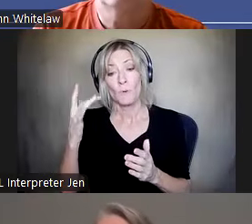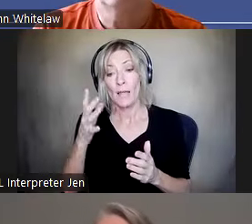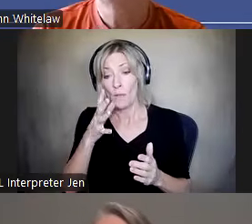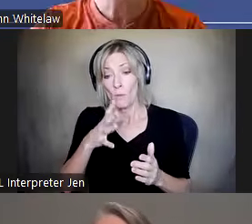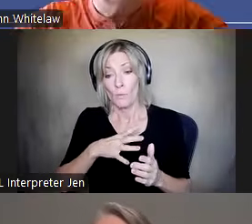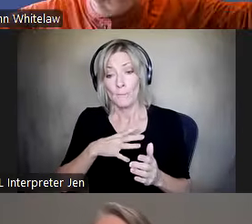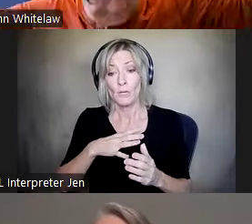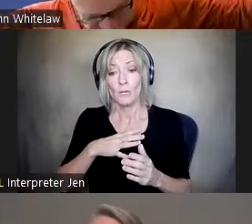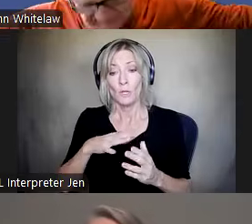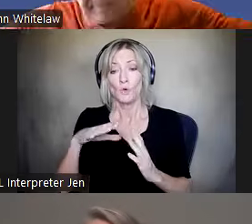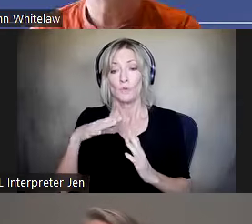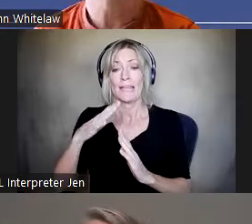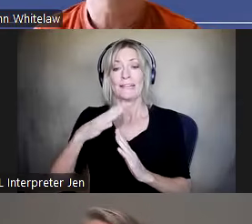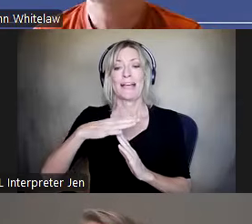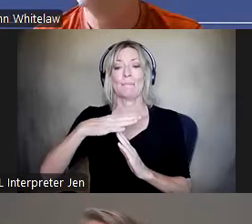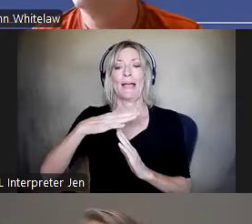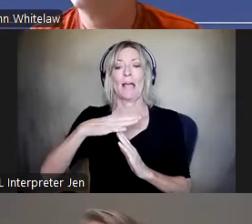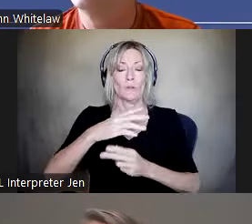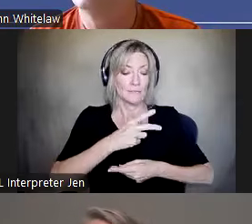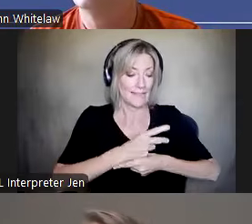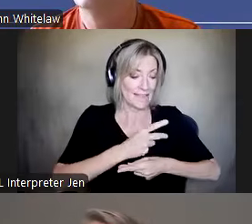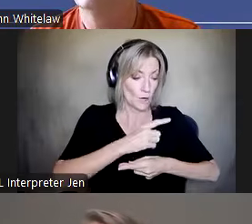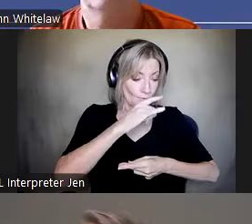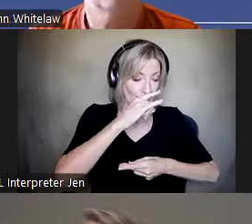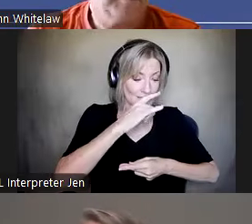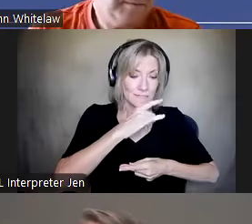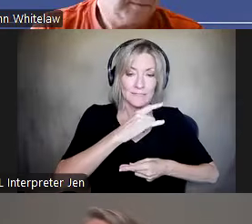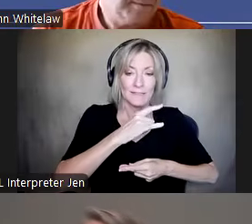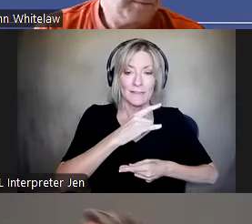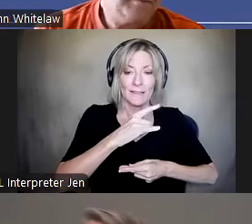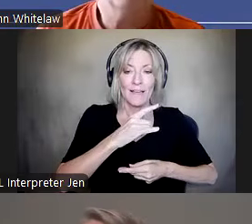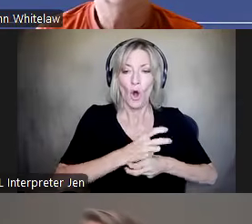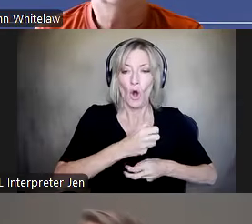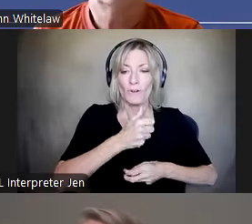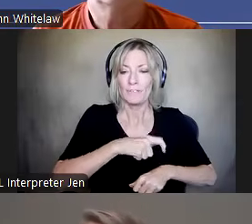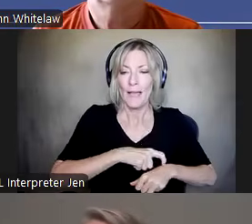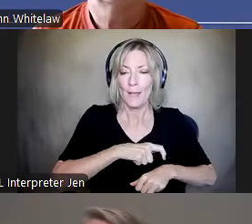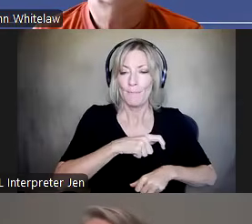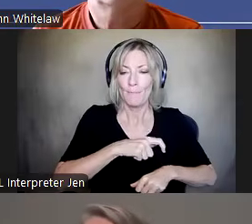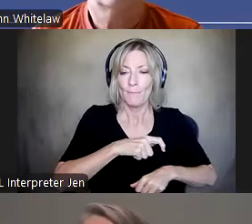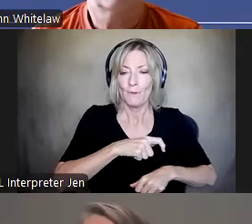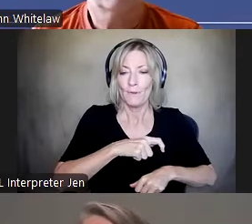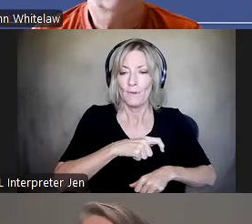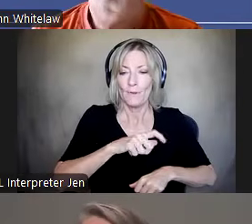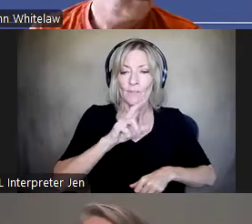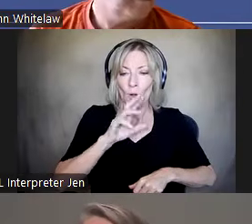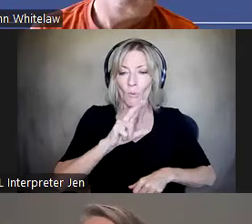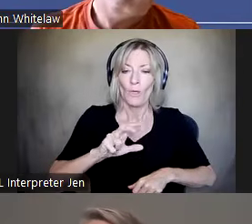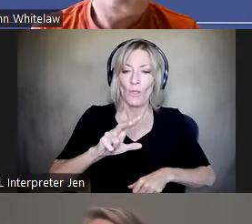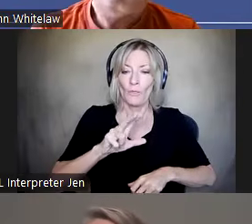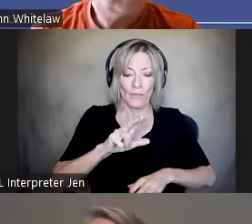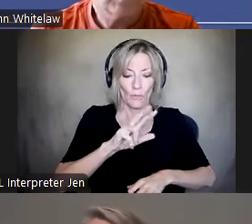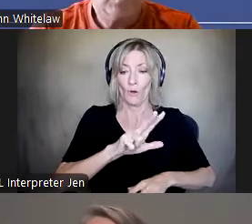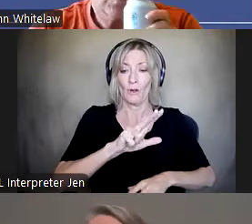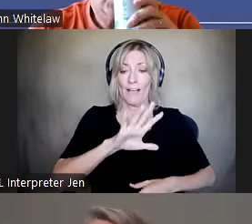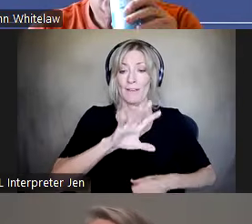time out of the workforce to care for their children are going to have a harder time having those 35 years of earnings. So